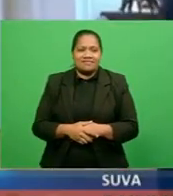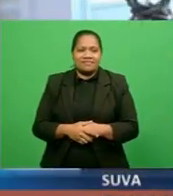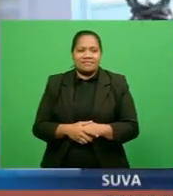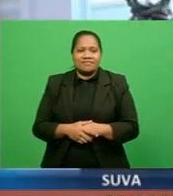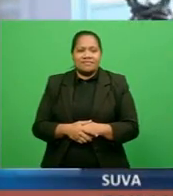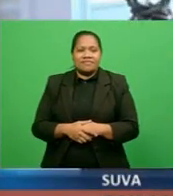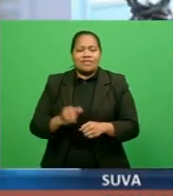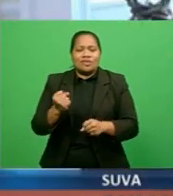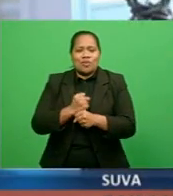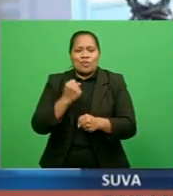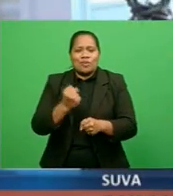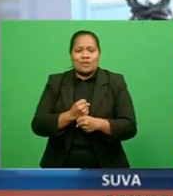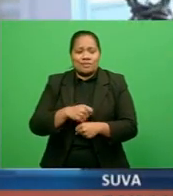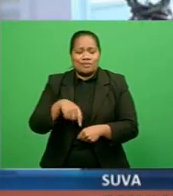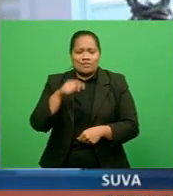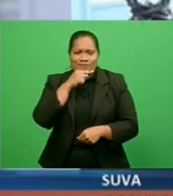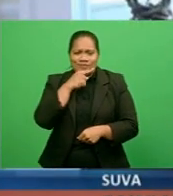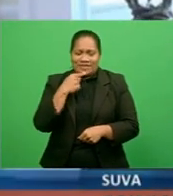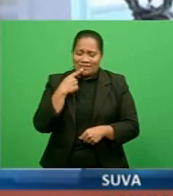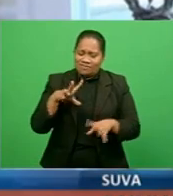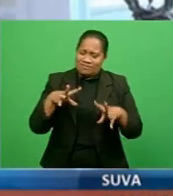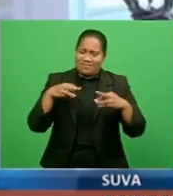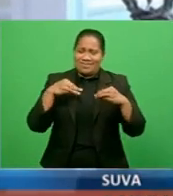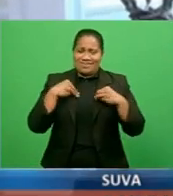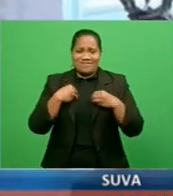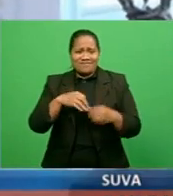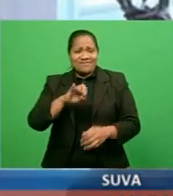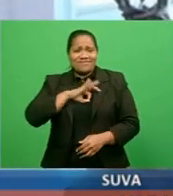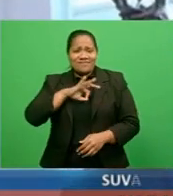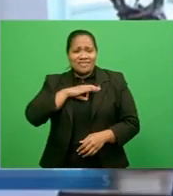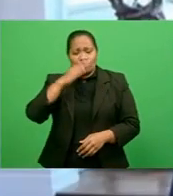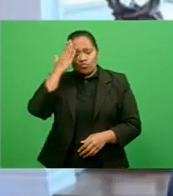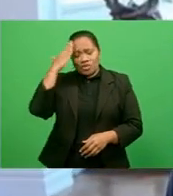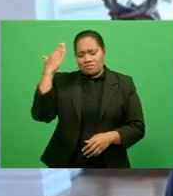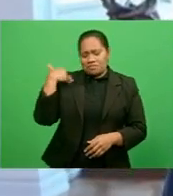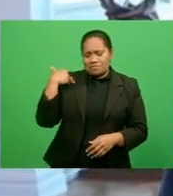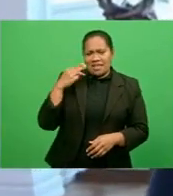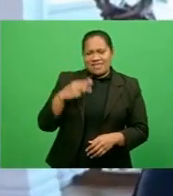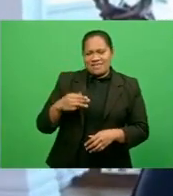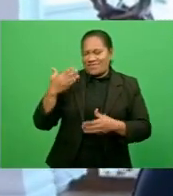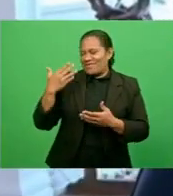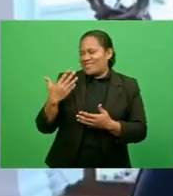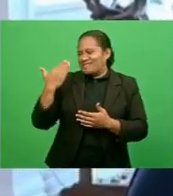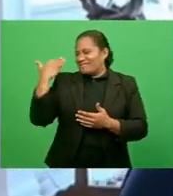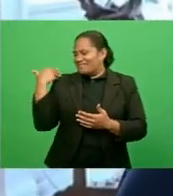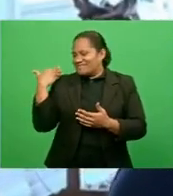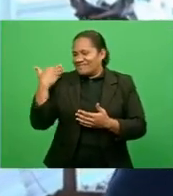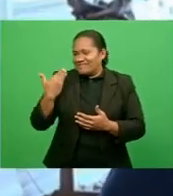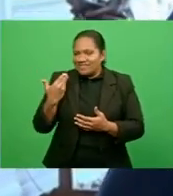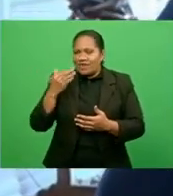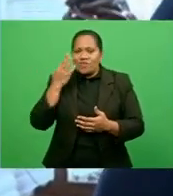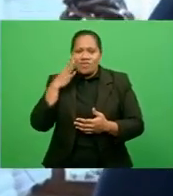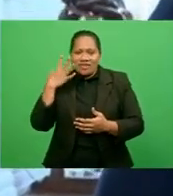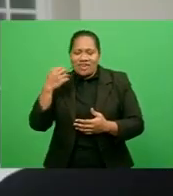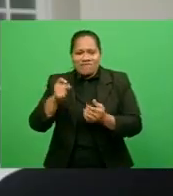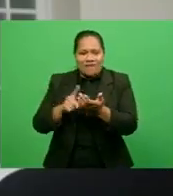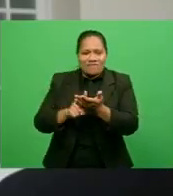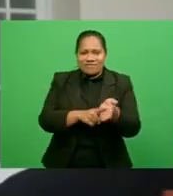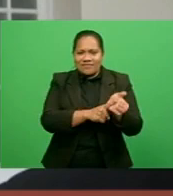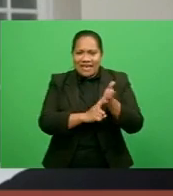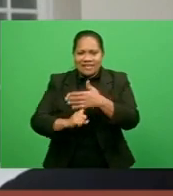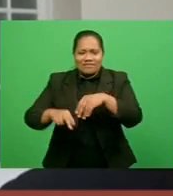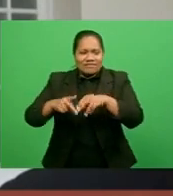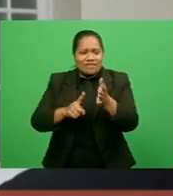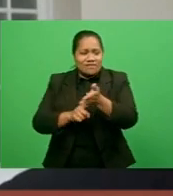Golden Boy SUVA says receiving commemorative medal reminds him of his days flying the Fiji flag in the boxing ring.